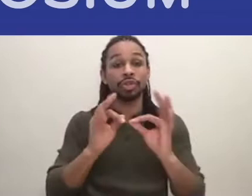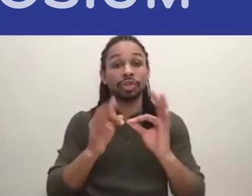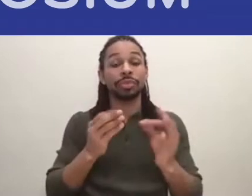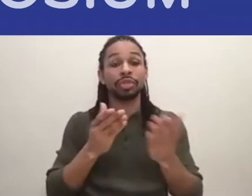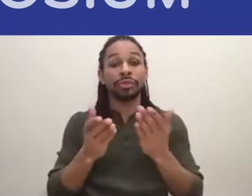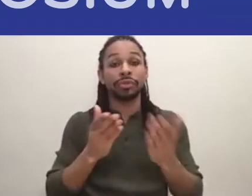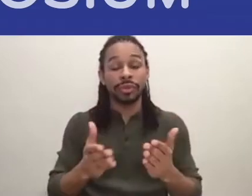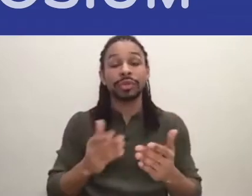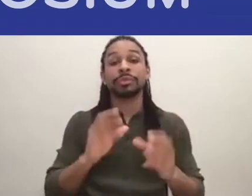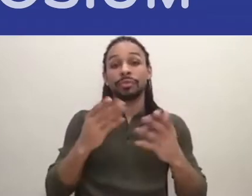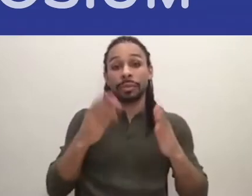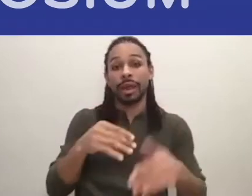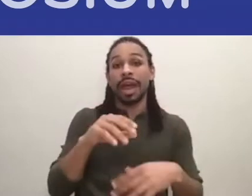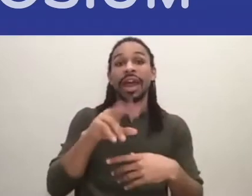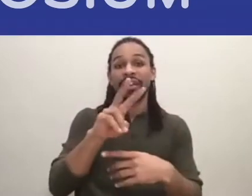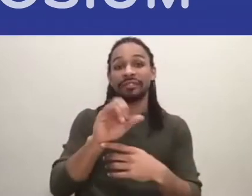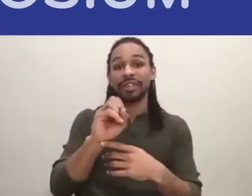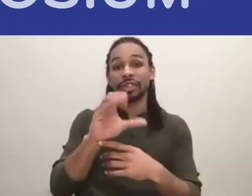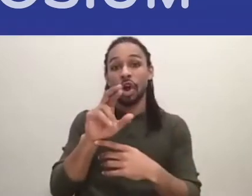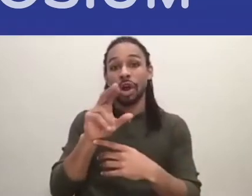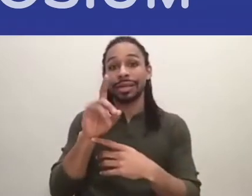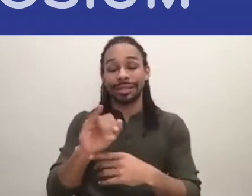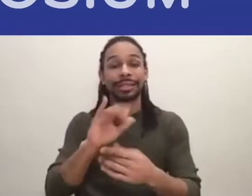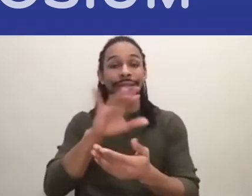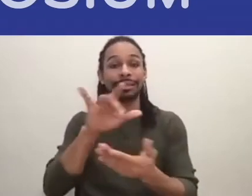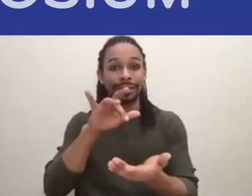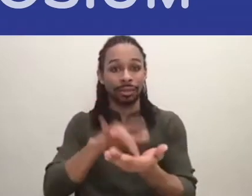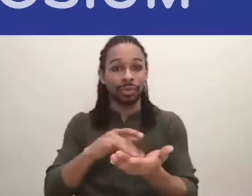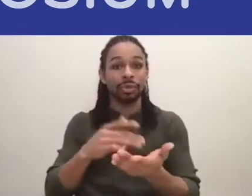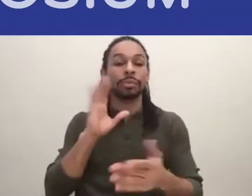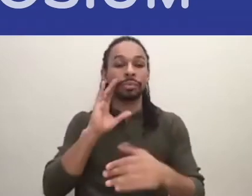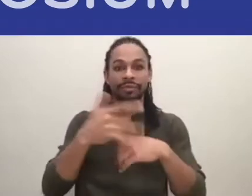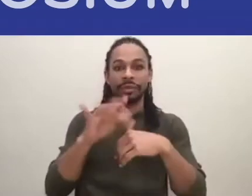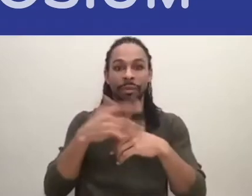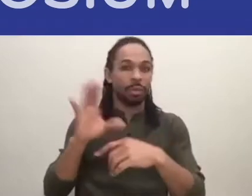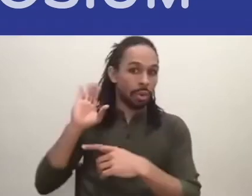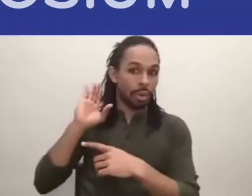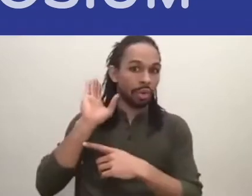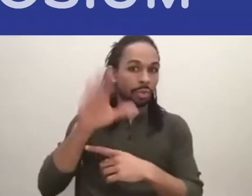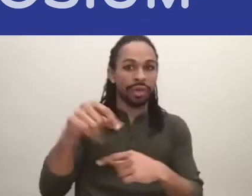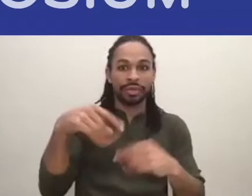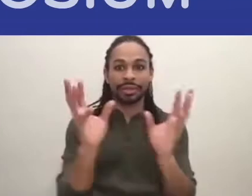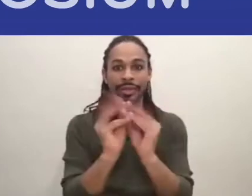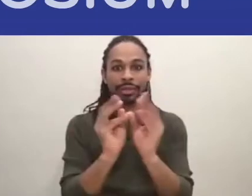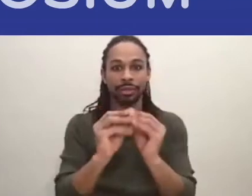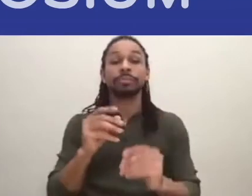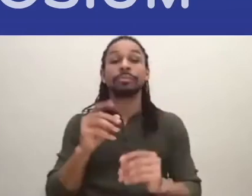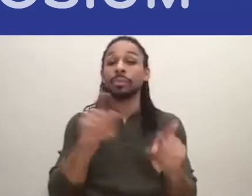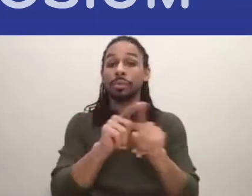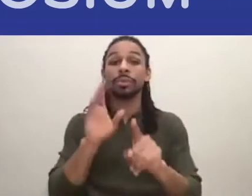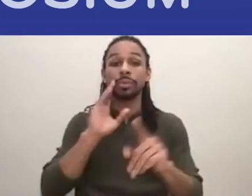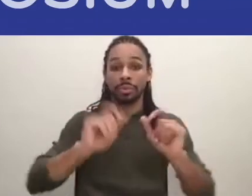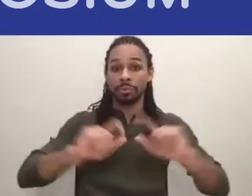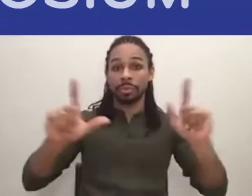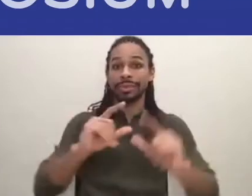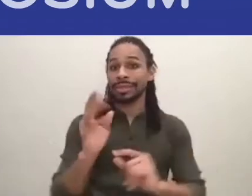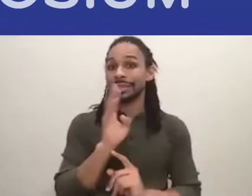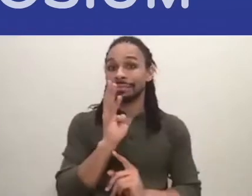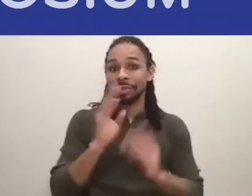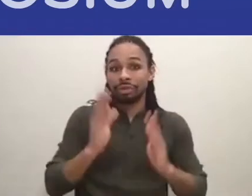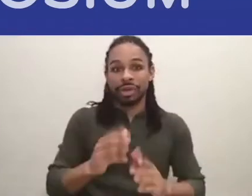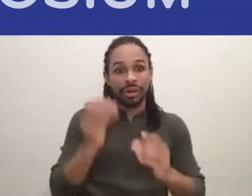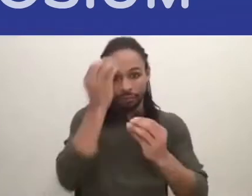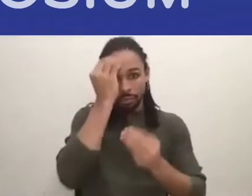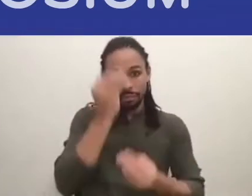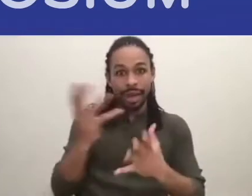by the Viscardi Center, who will be available throughout the session. We'll also post speaker information in the description below and under